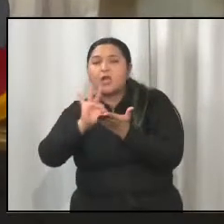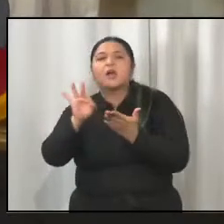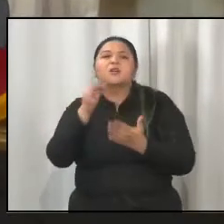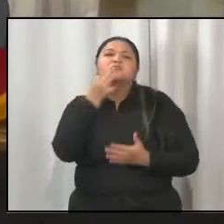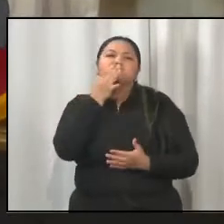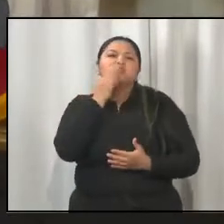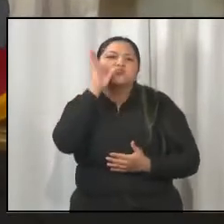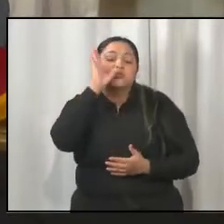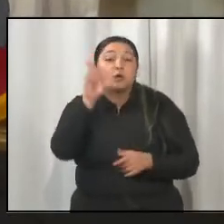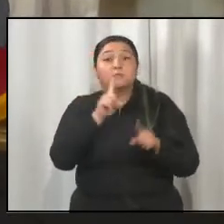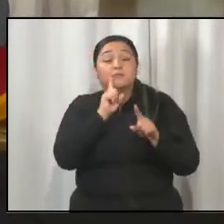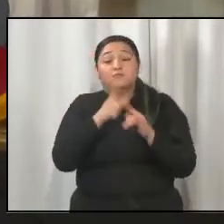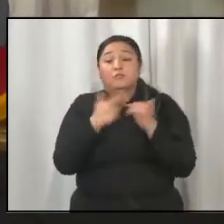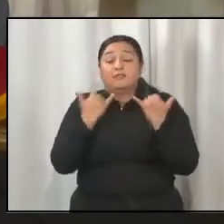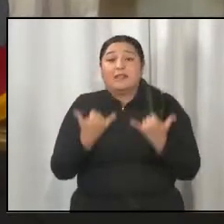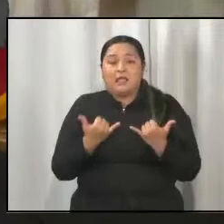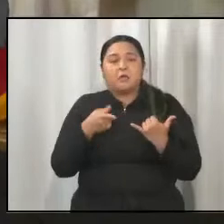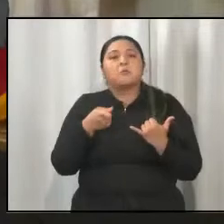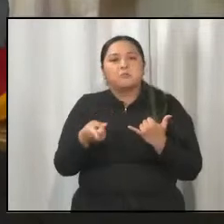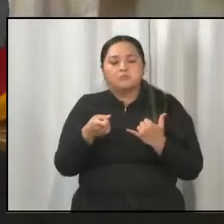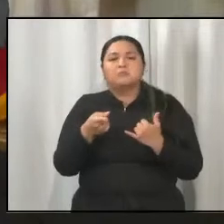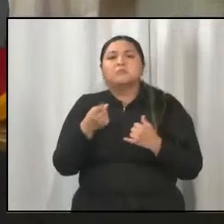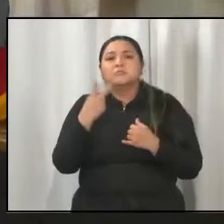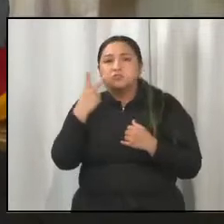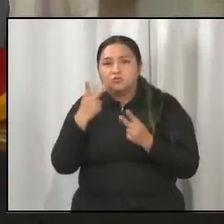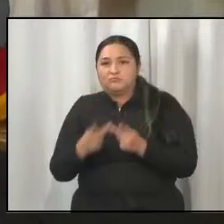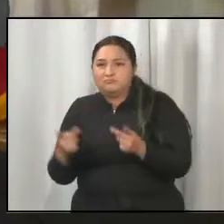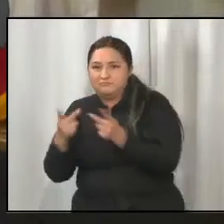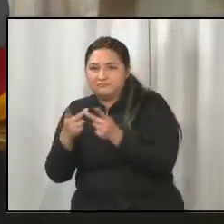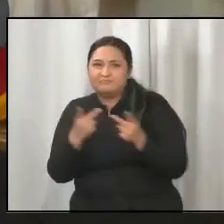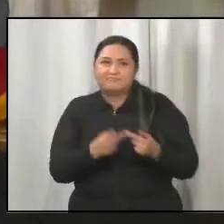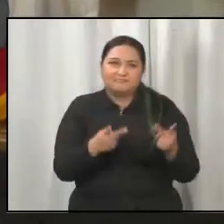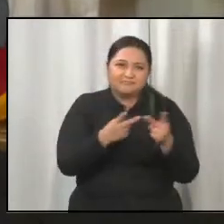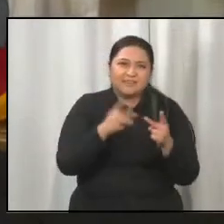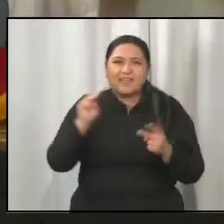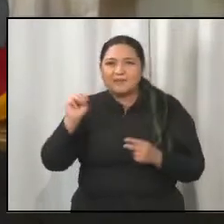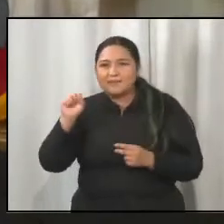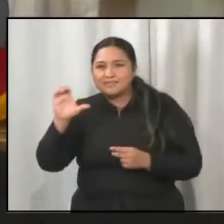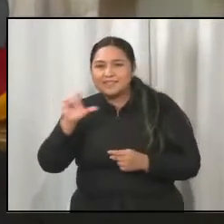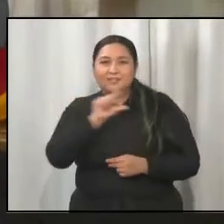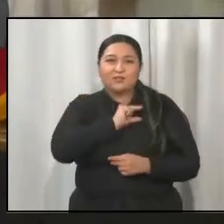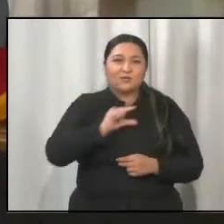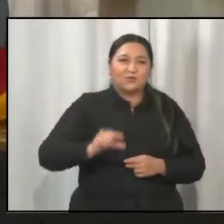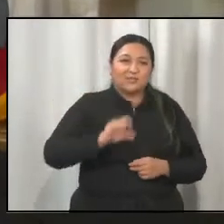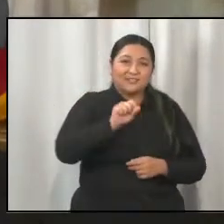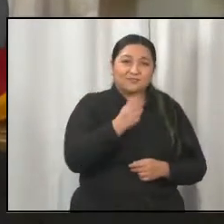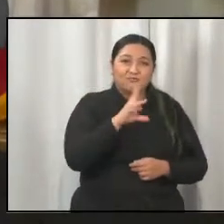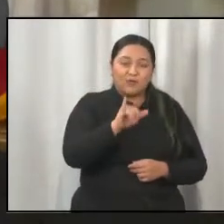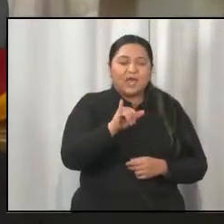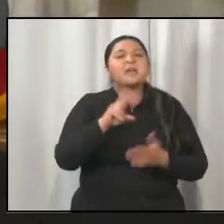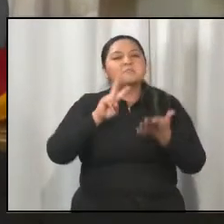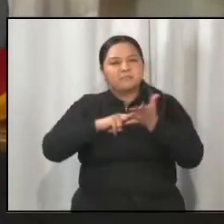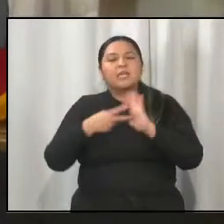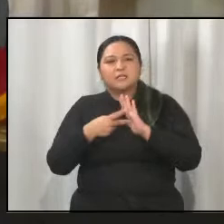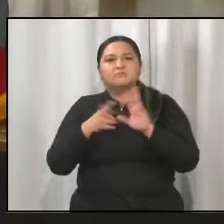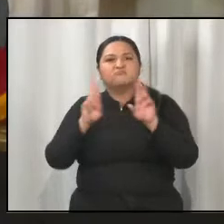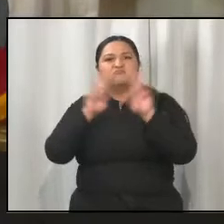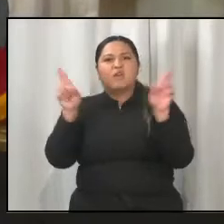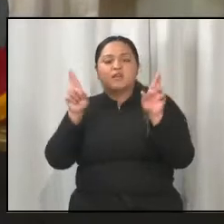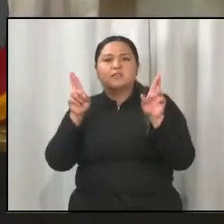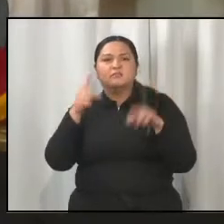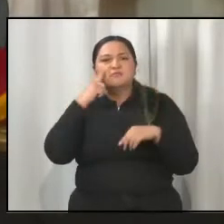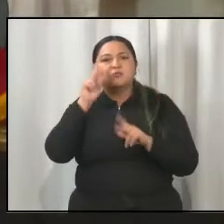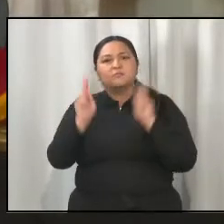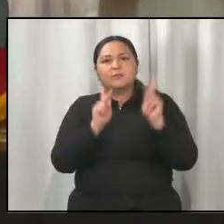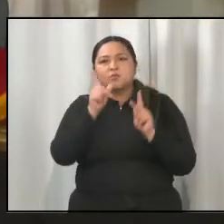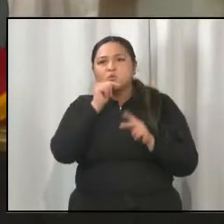vehicles. Between our 2 safe parking locations, we have the capacity to reach 14% of those that are sheltering in their